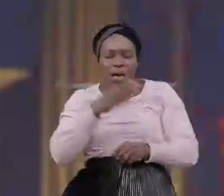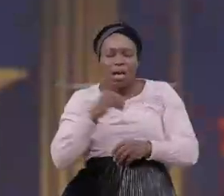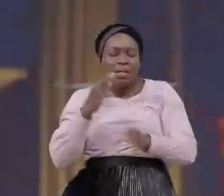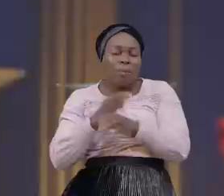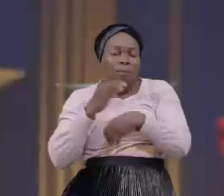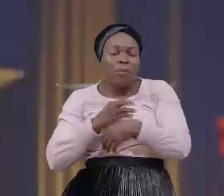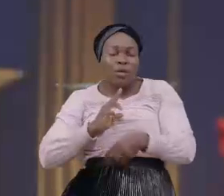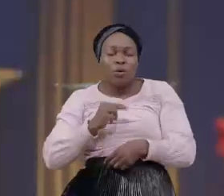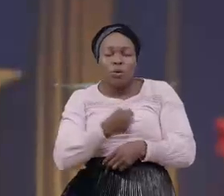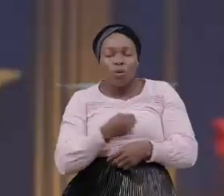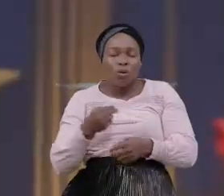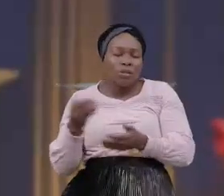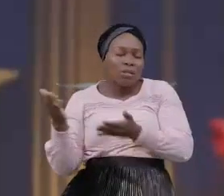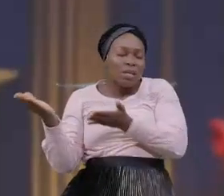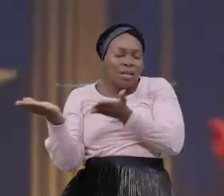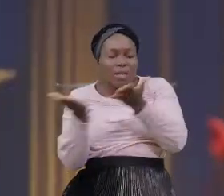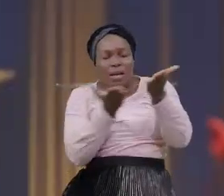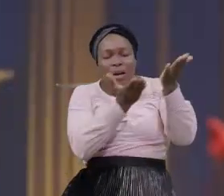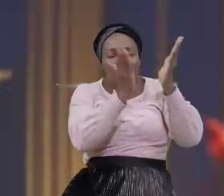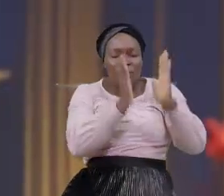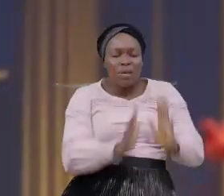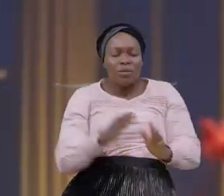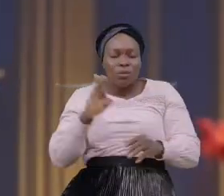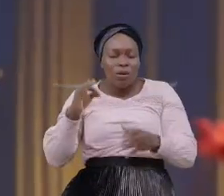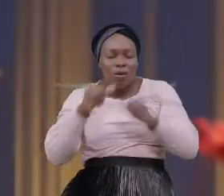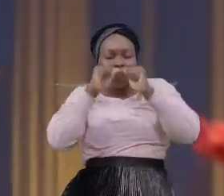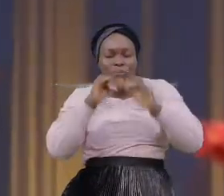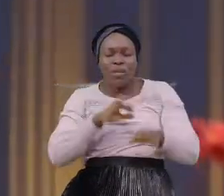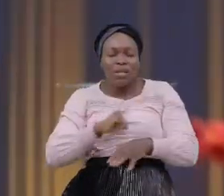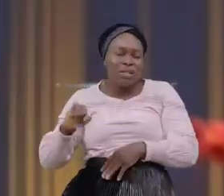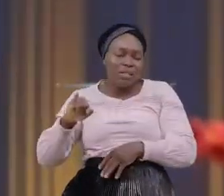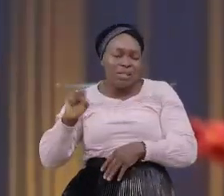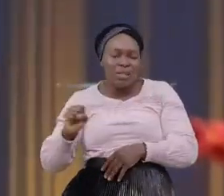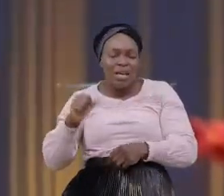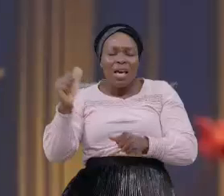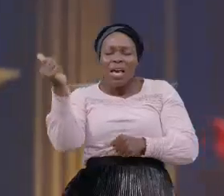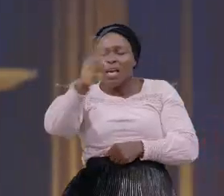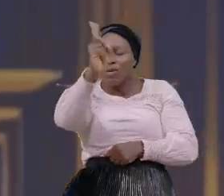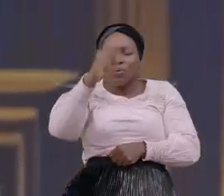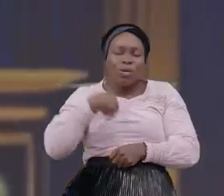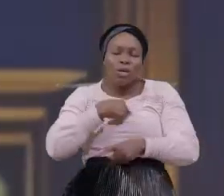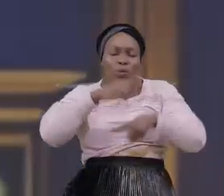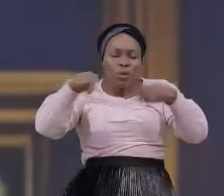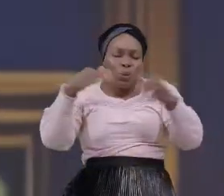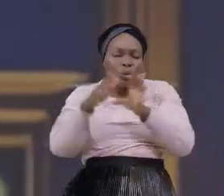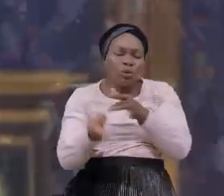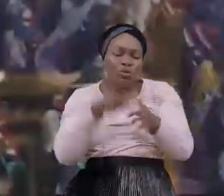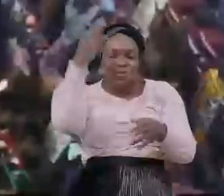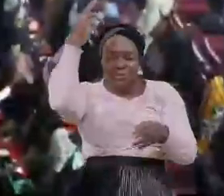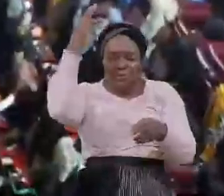carriers of blessing, positive, everywhere we go. In Jesus' name we